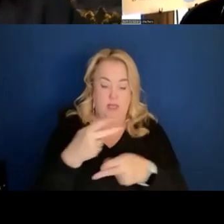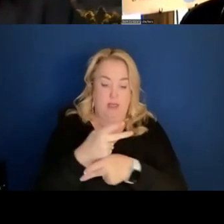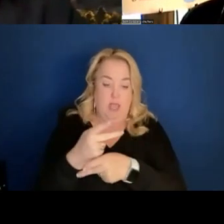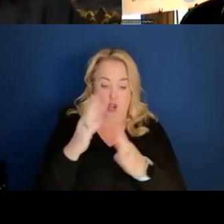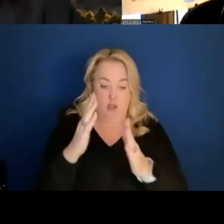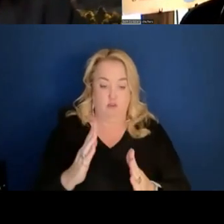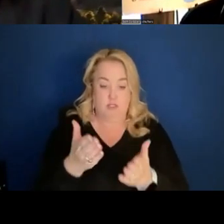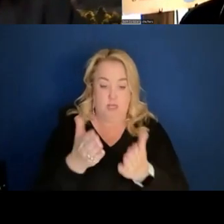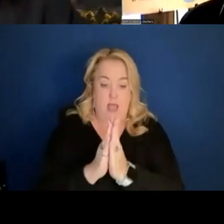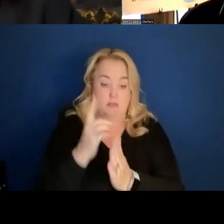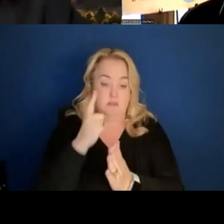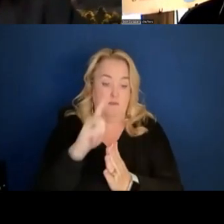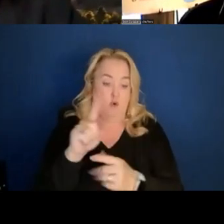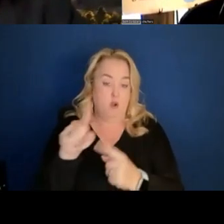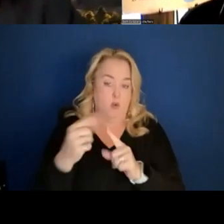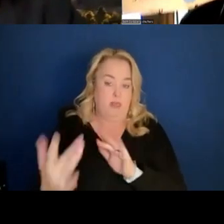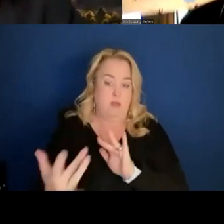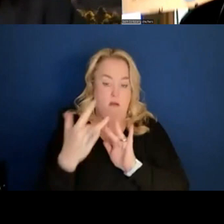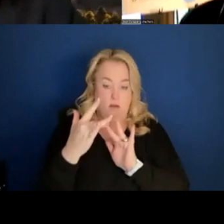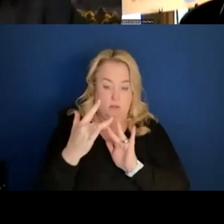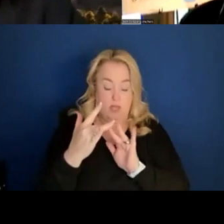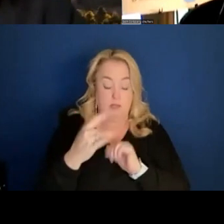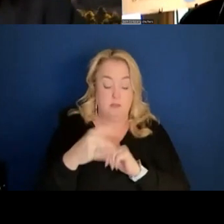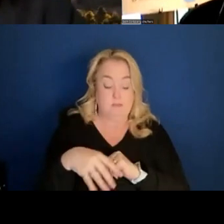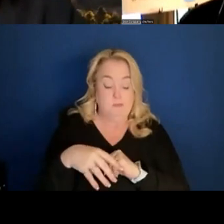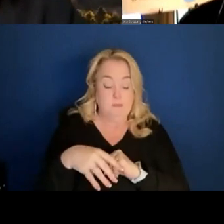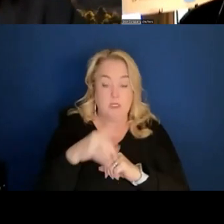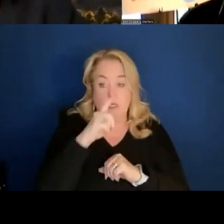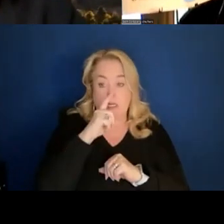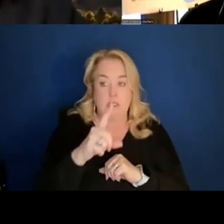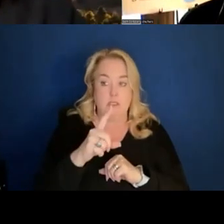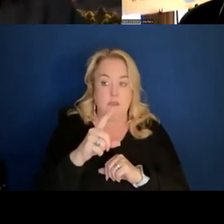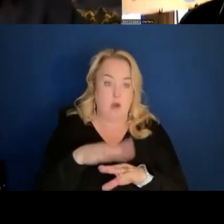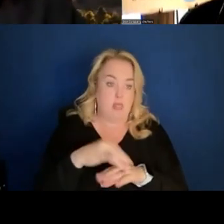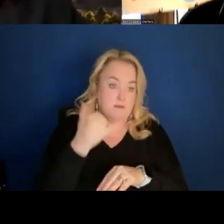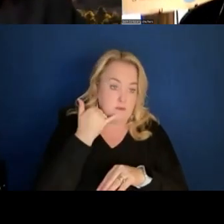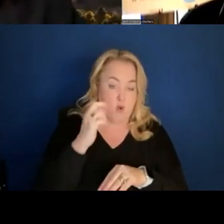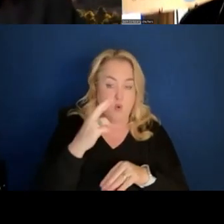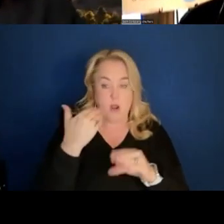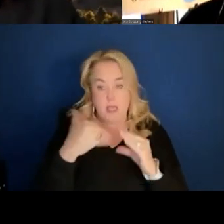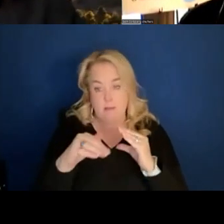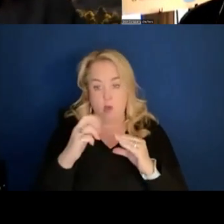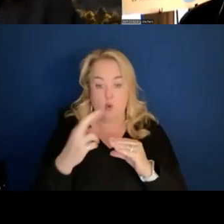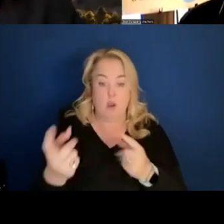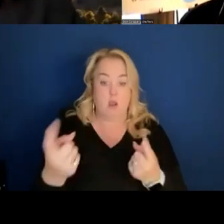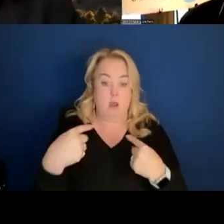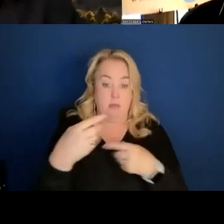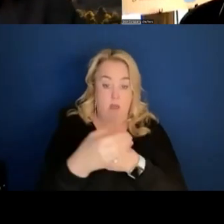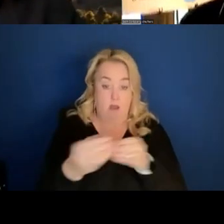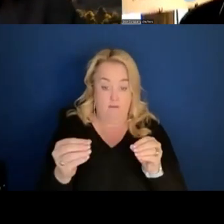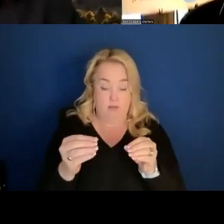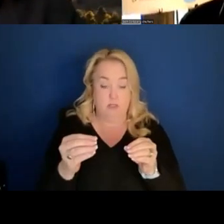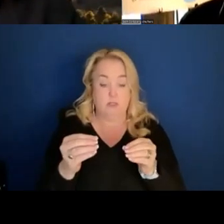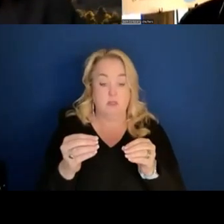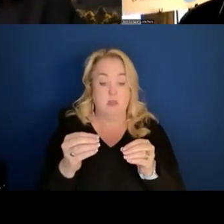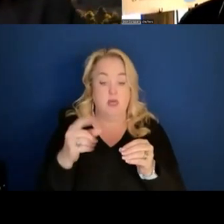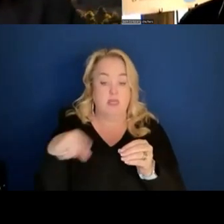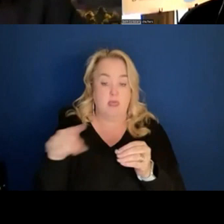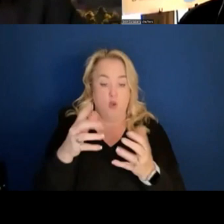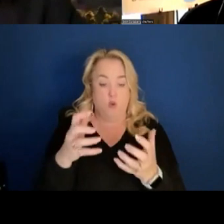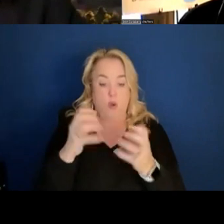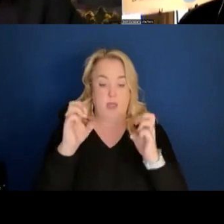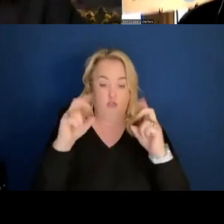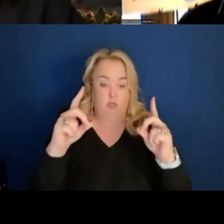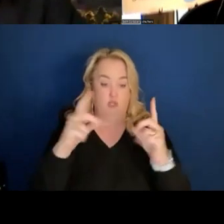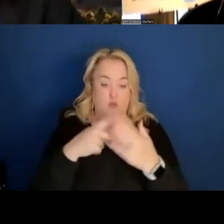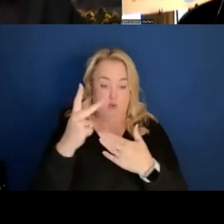for when they reach out. So whether it's phone or email or coming into our office, they're asking for education